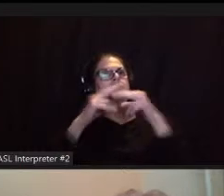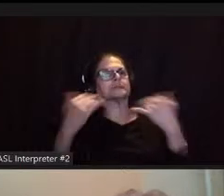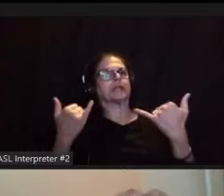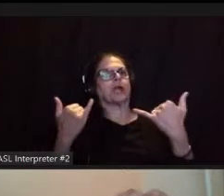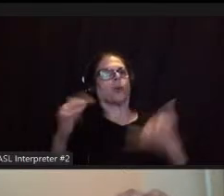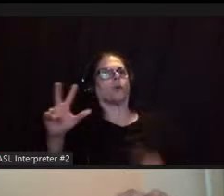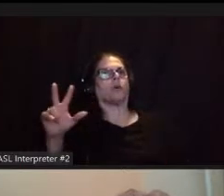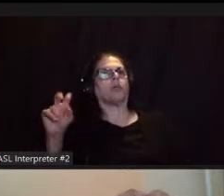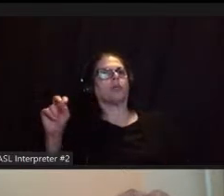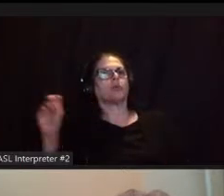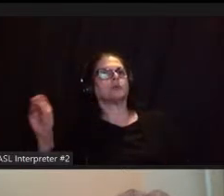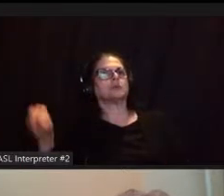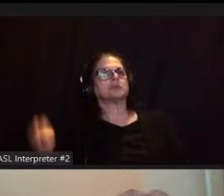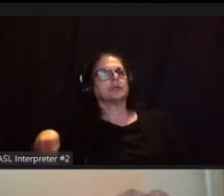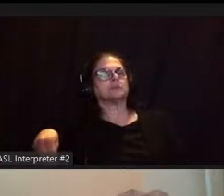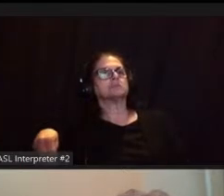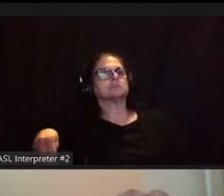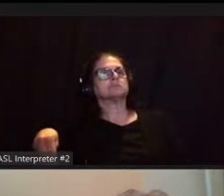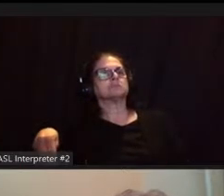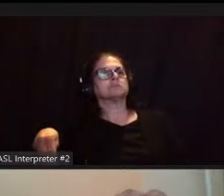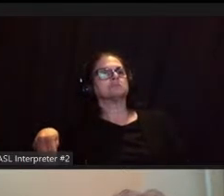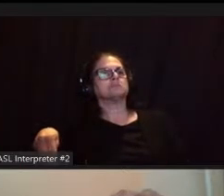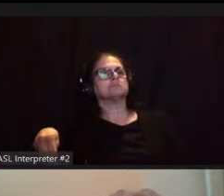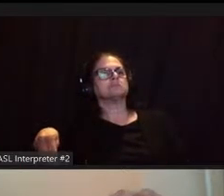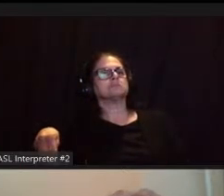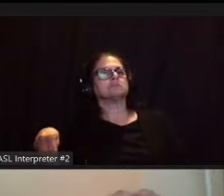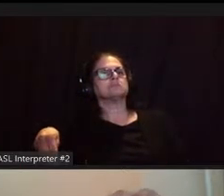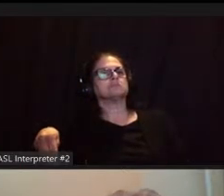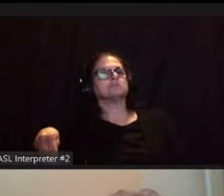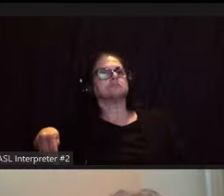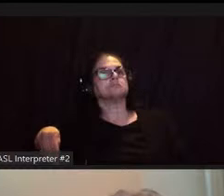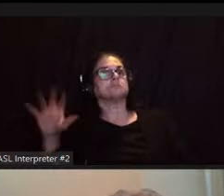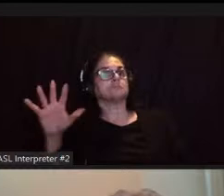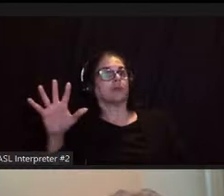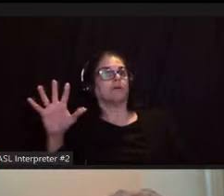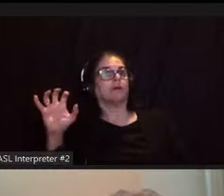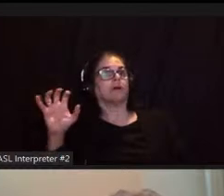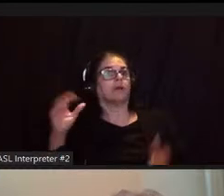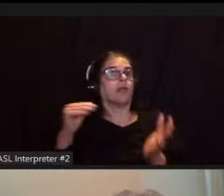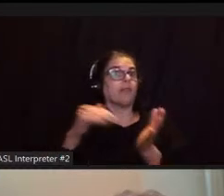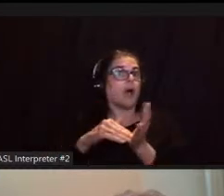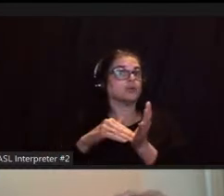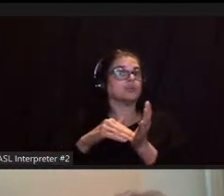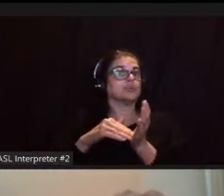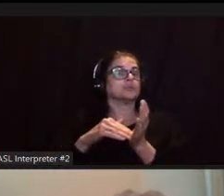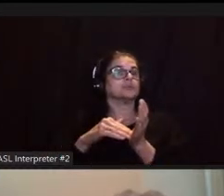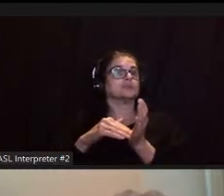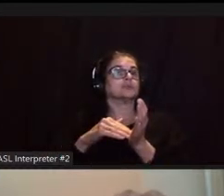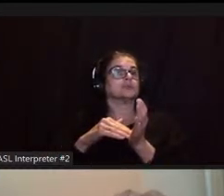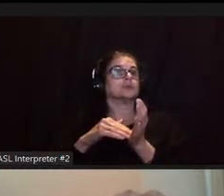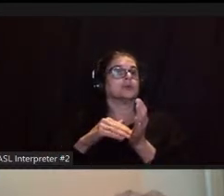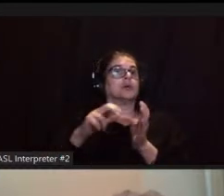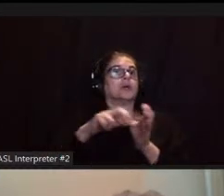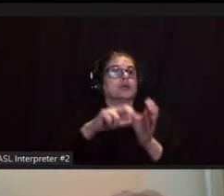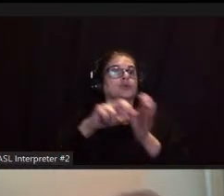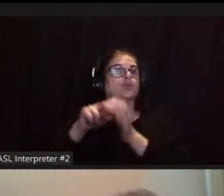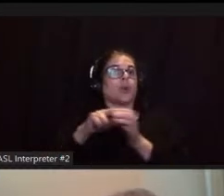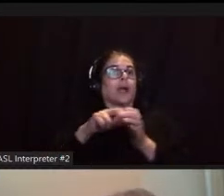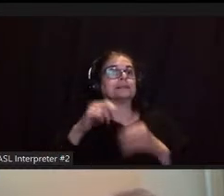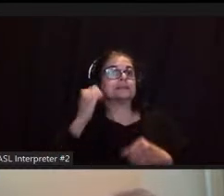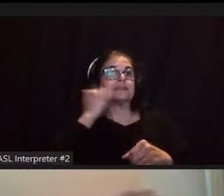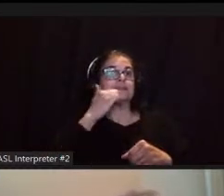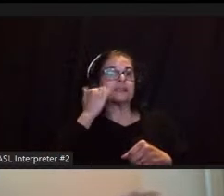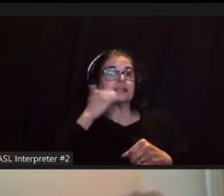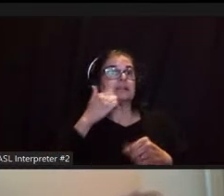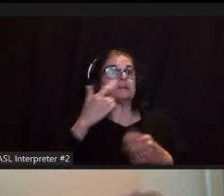plateau. And, you know, for that, you know, 500,000 trips a day for most transit systems around this country